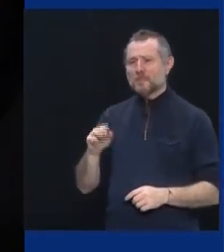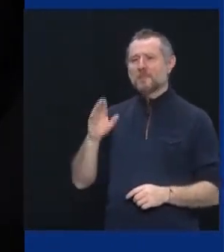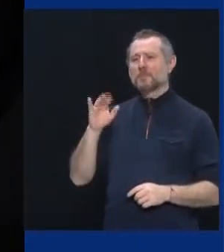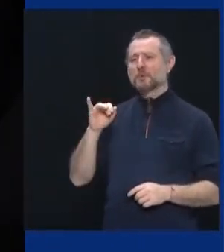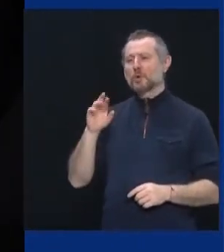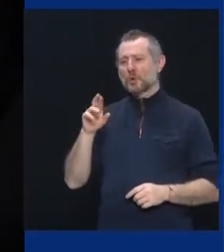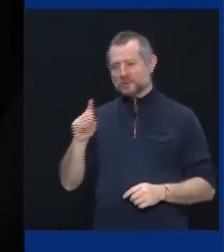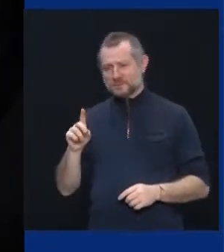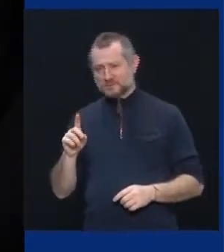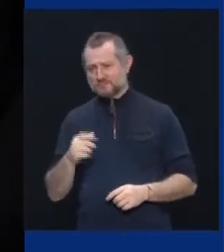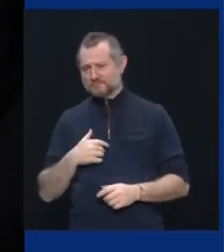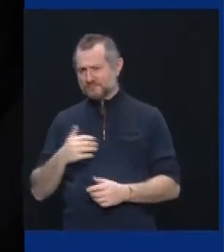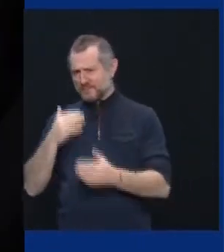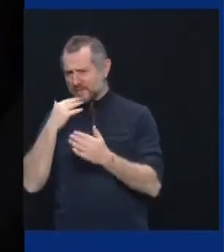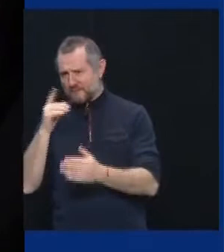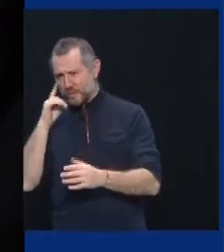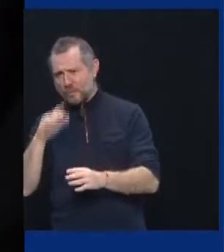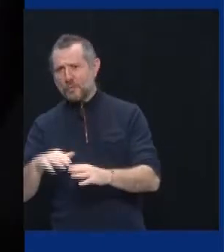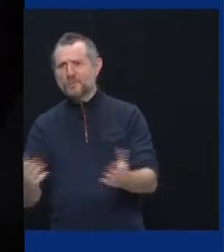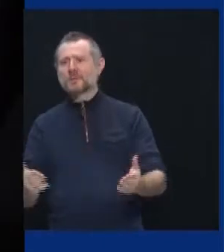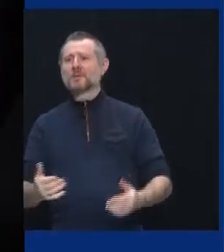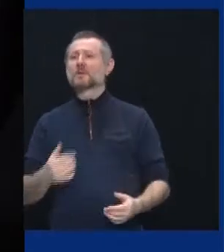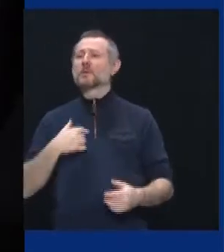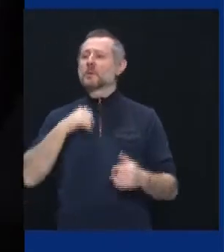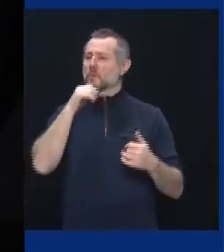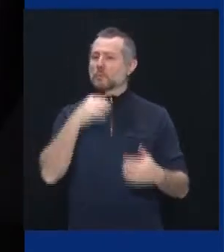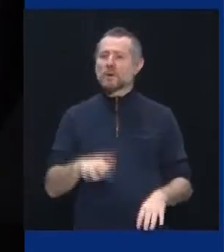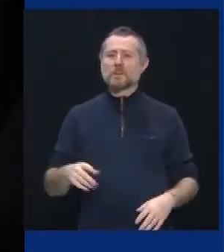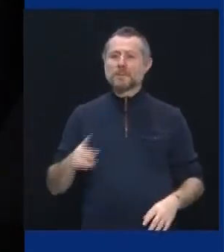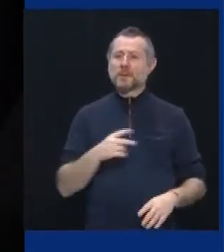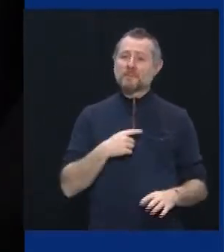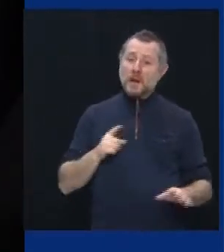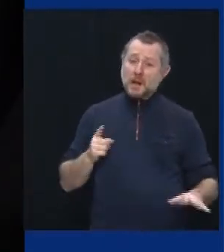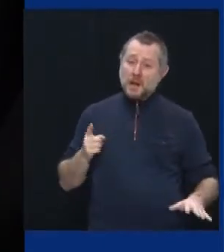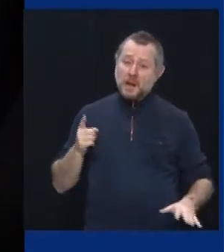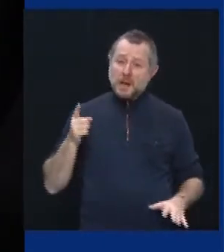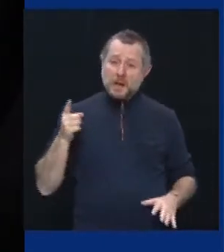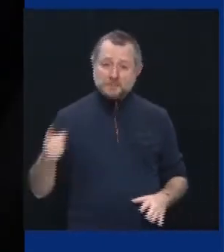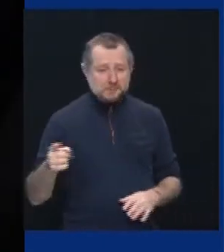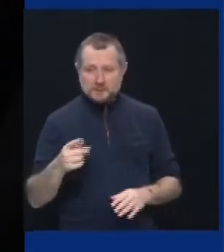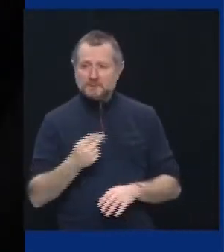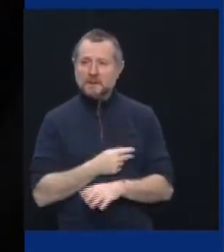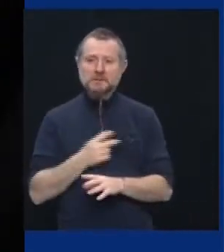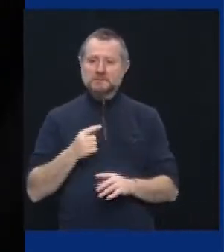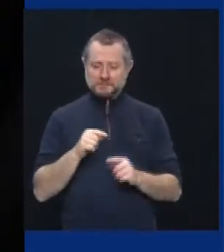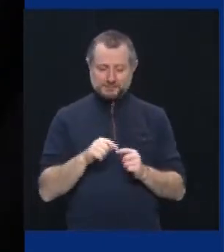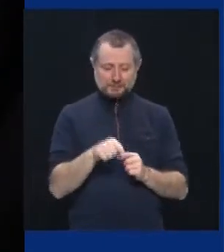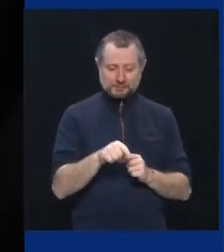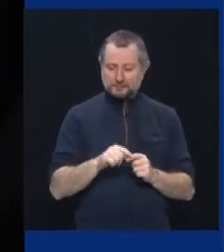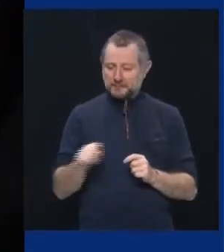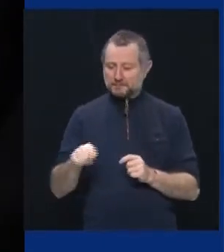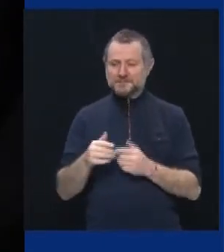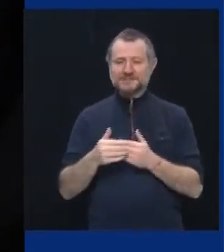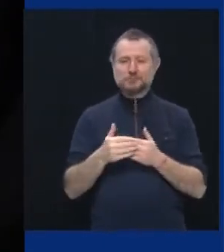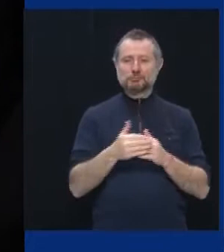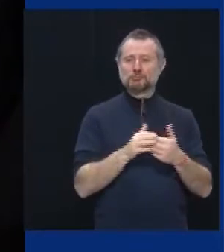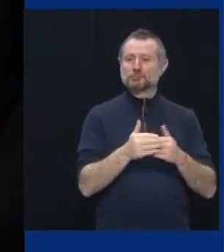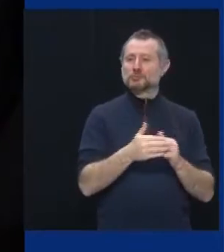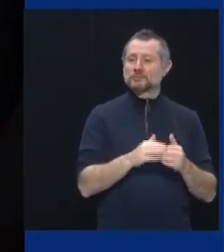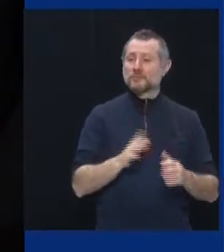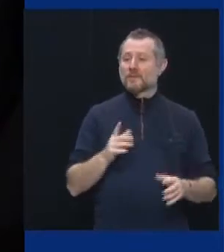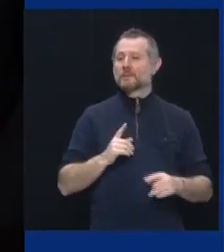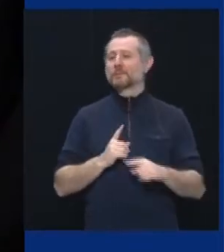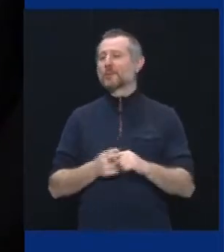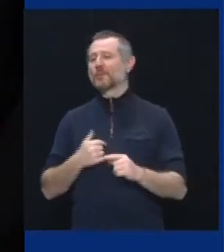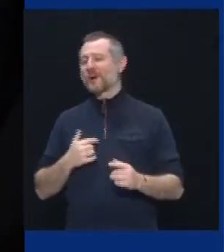the community doesn't have to go far to get the vaccines. But I'm just as excited that